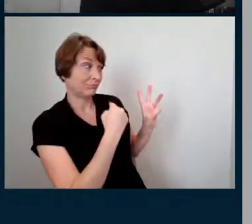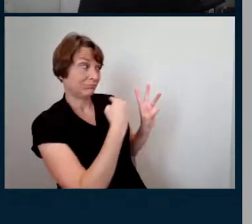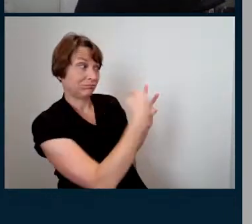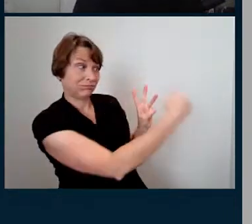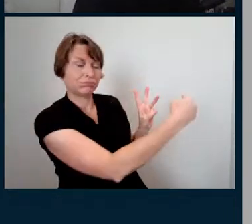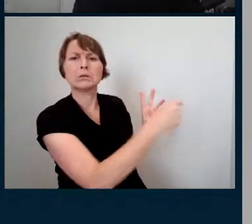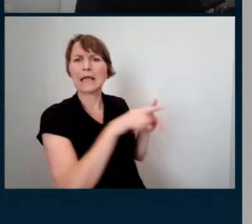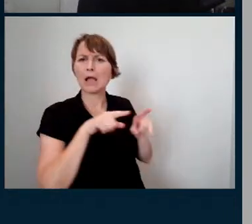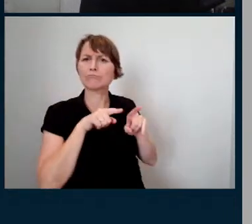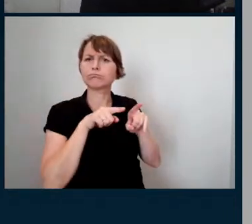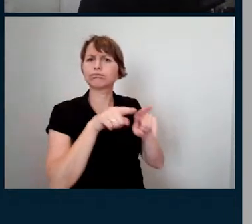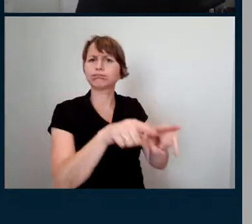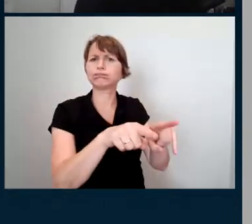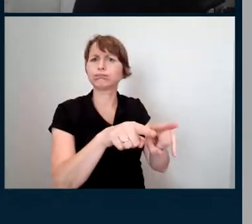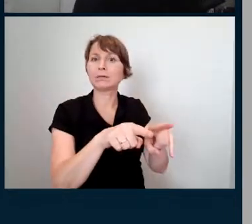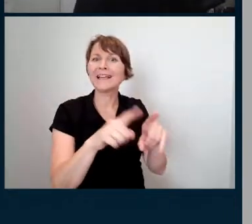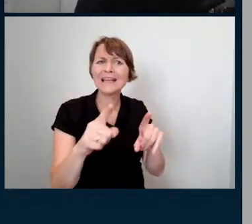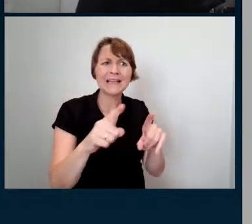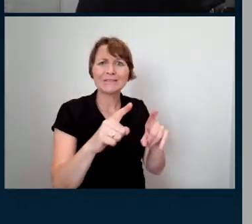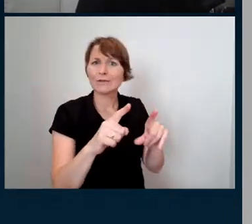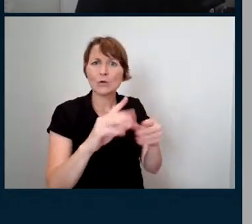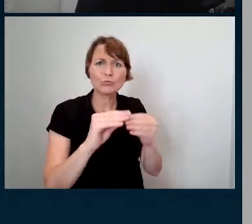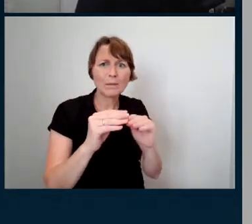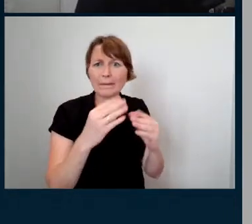can try another one.